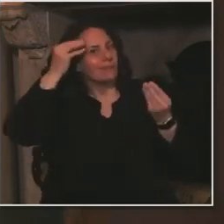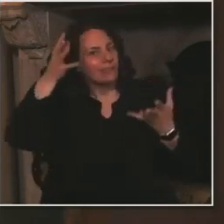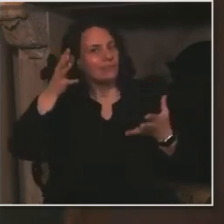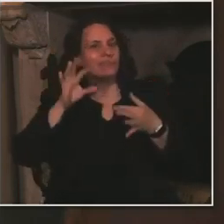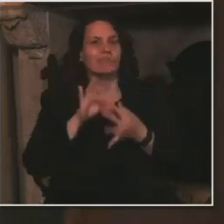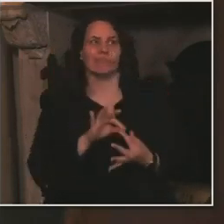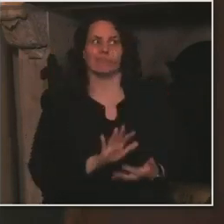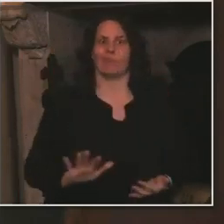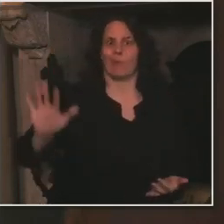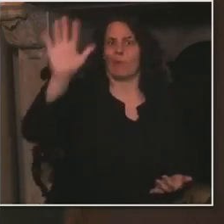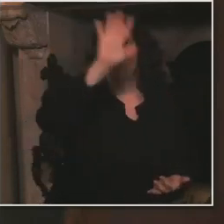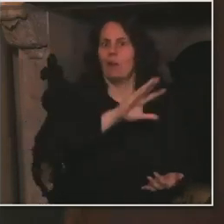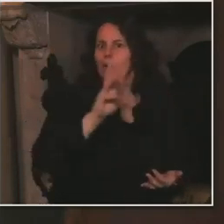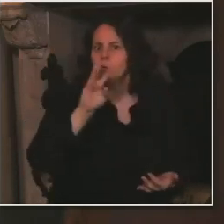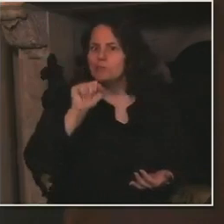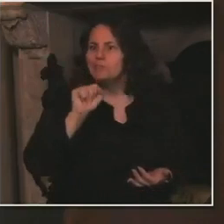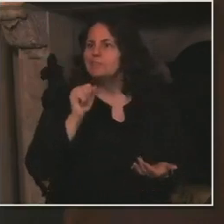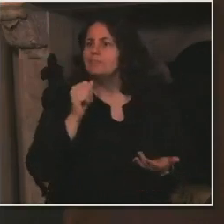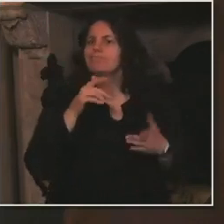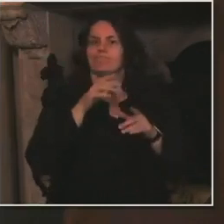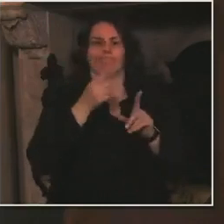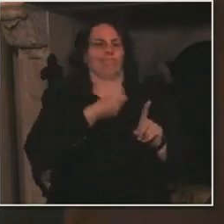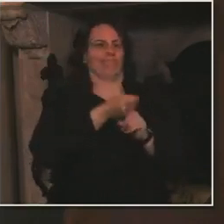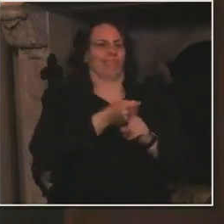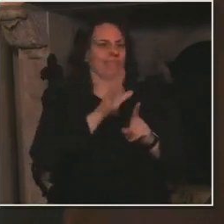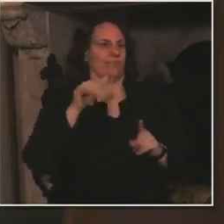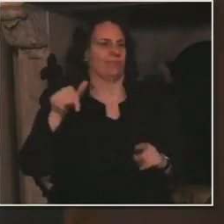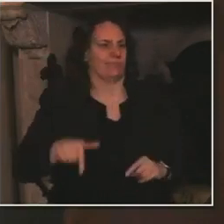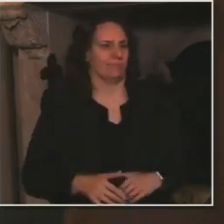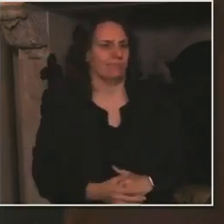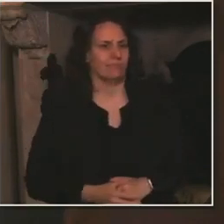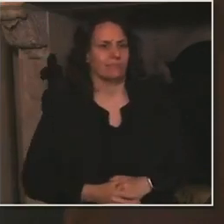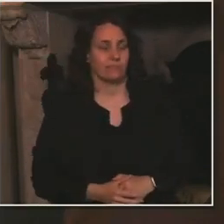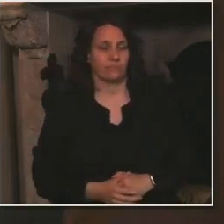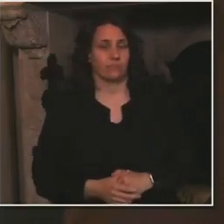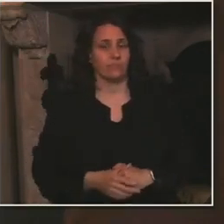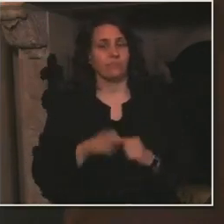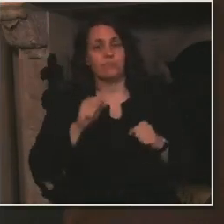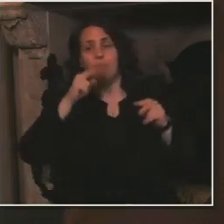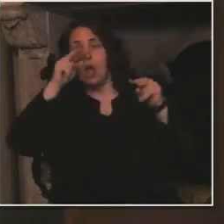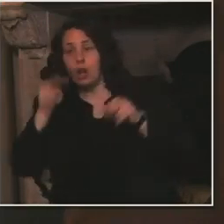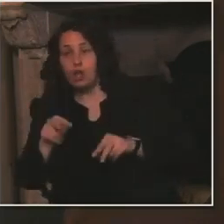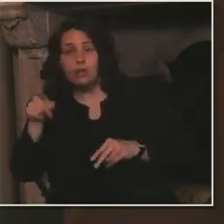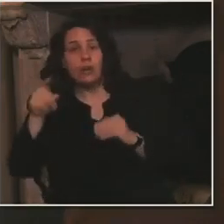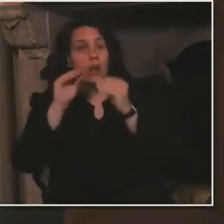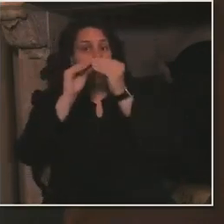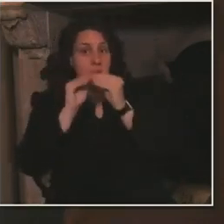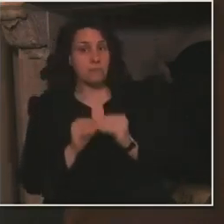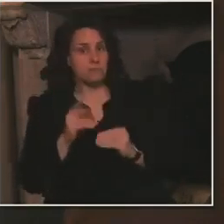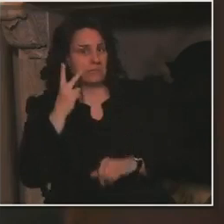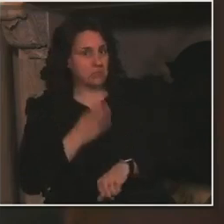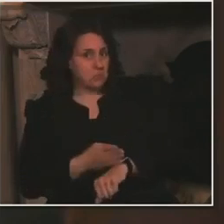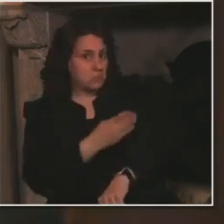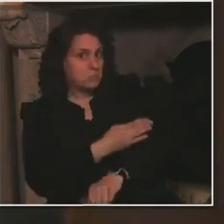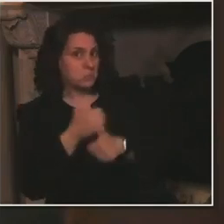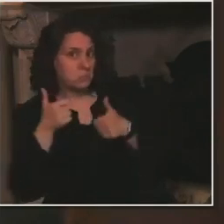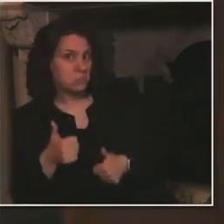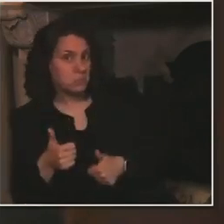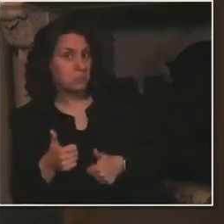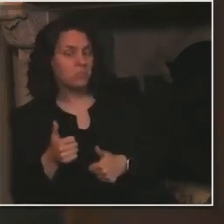but it also means sharing our progress on those criteria and that plan. We want you to know where we're going, how we're going to get